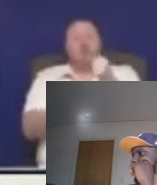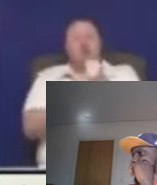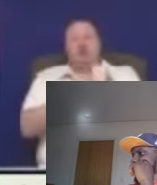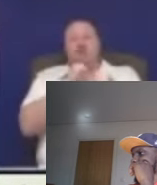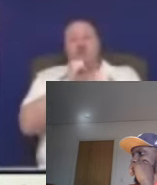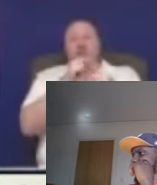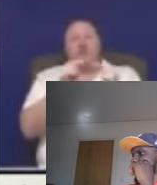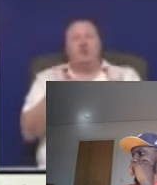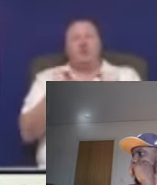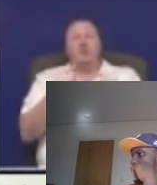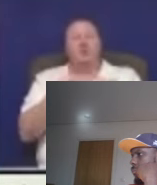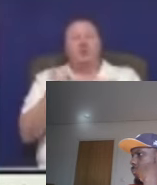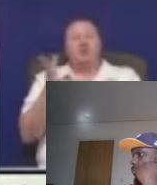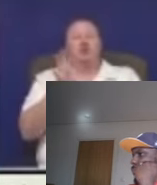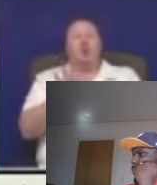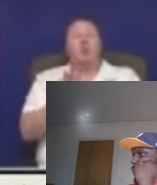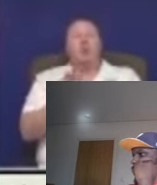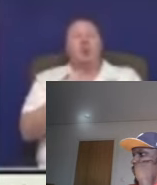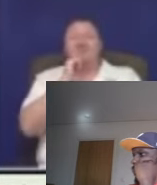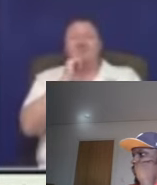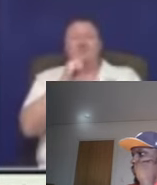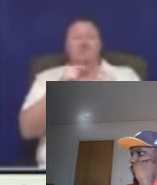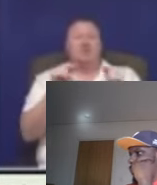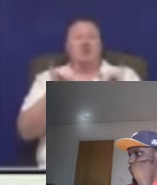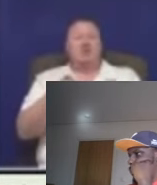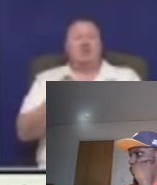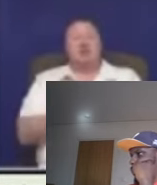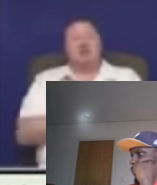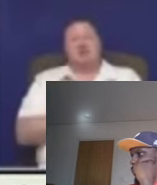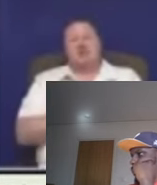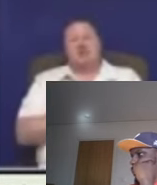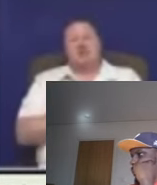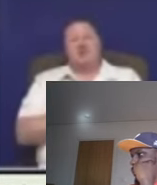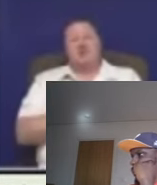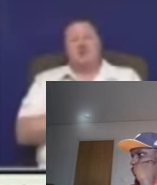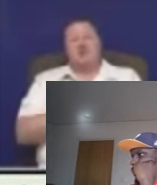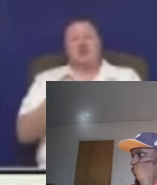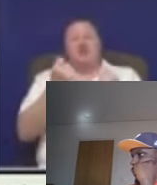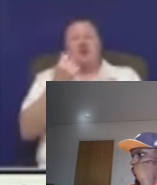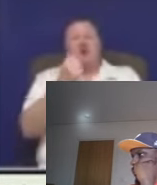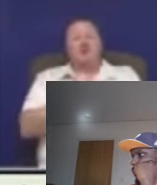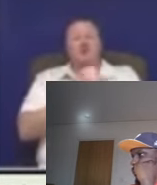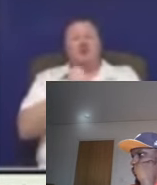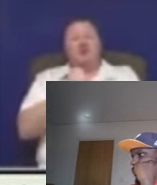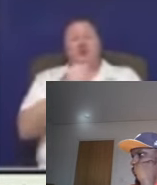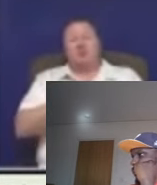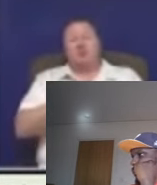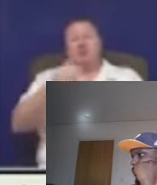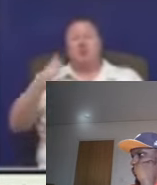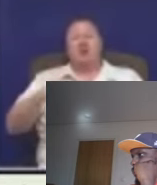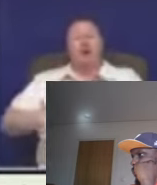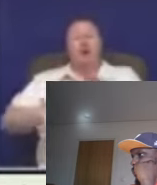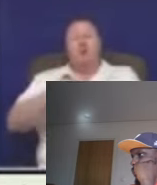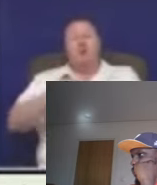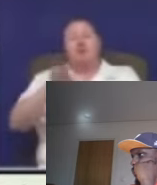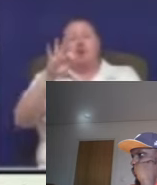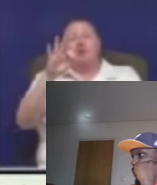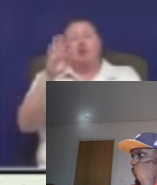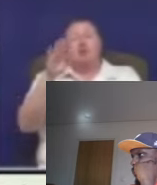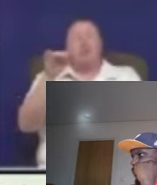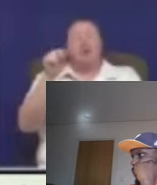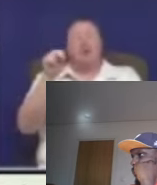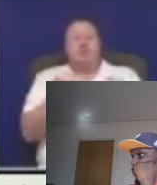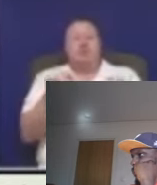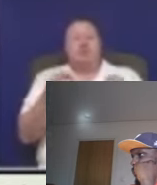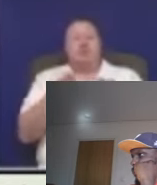they are monuments to inefficient management, corruption. Over several financial years, that number jumps to nearly 3 billion rand in delayed